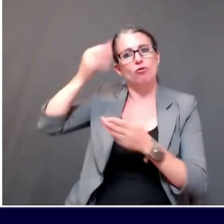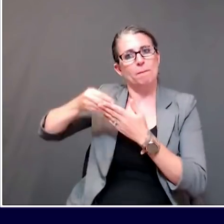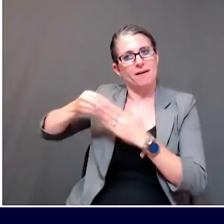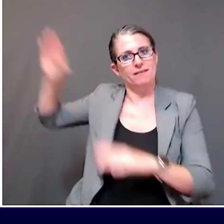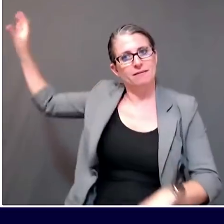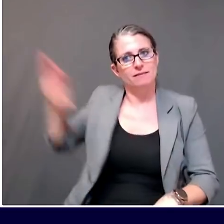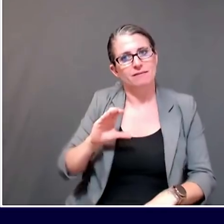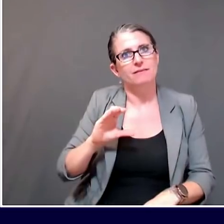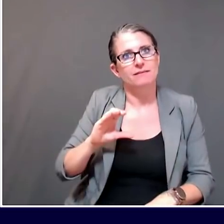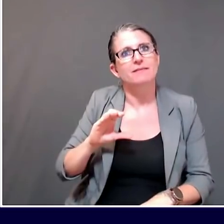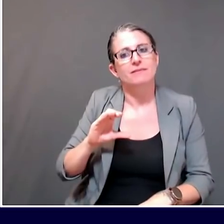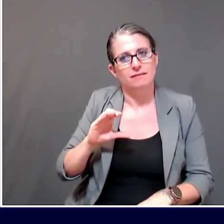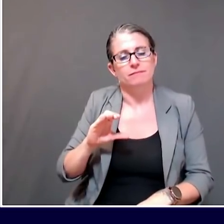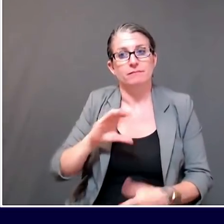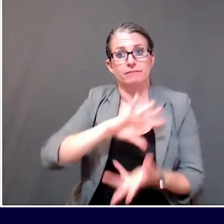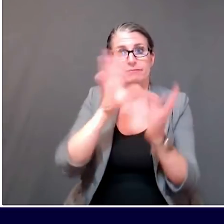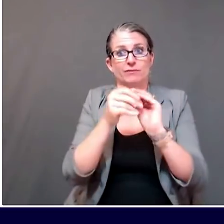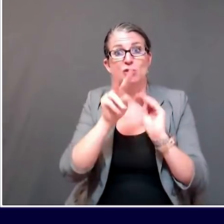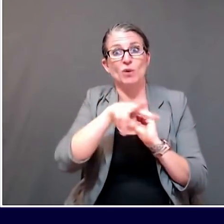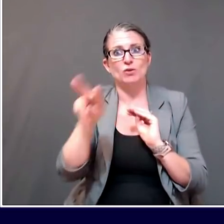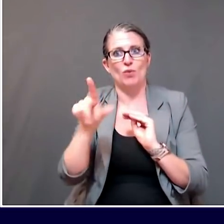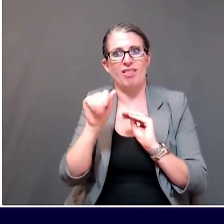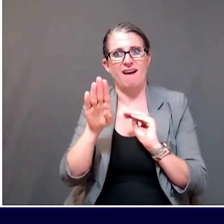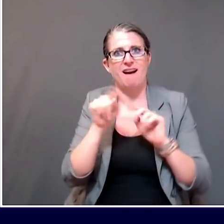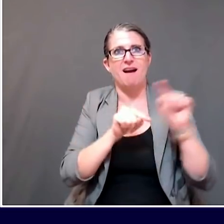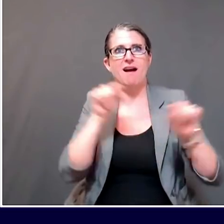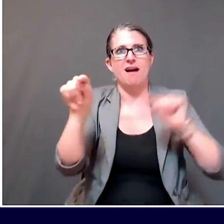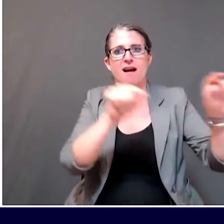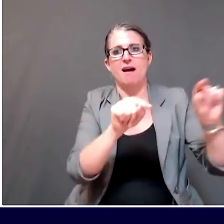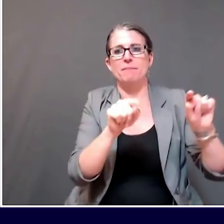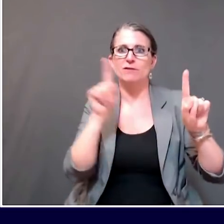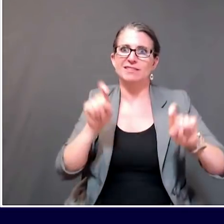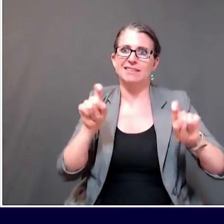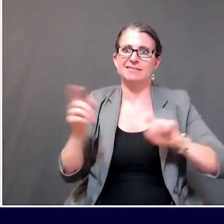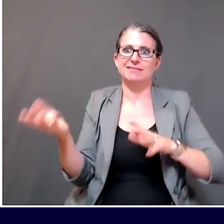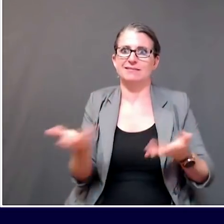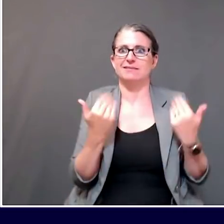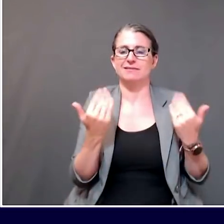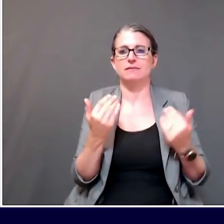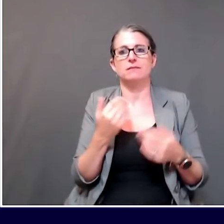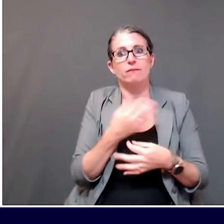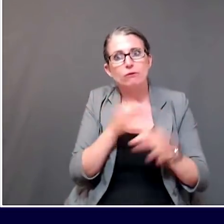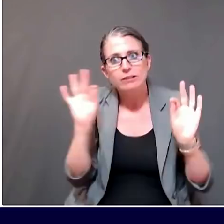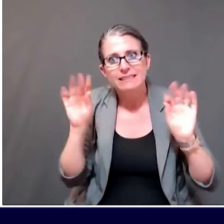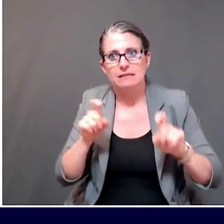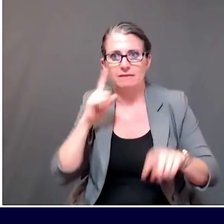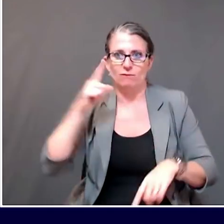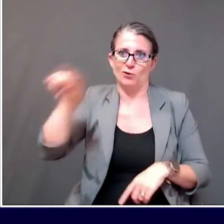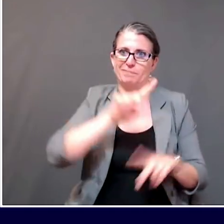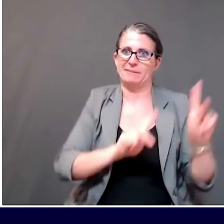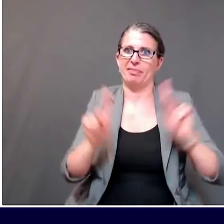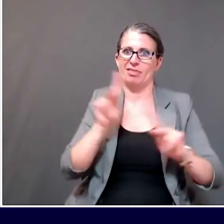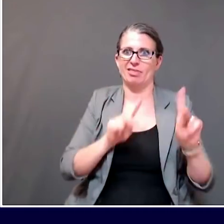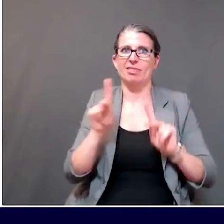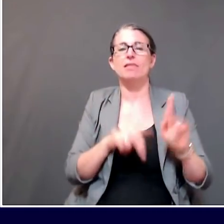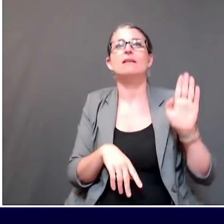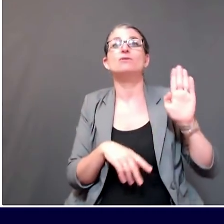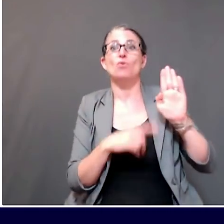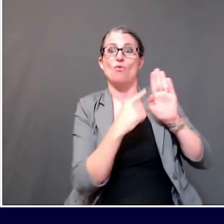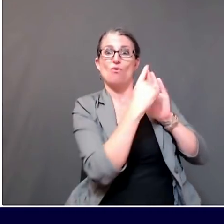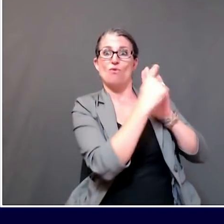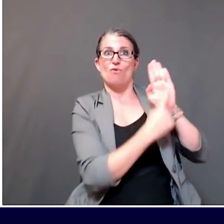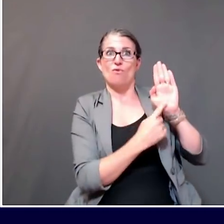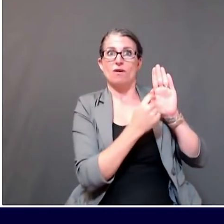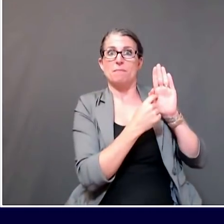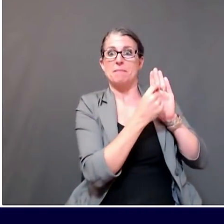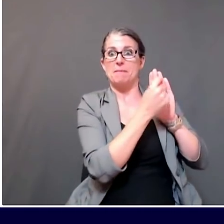Third, these samples are collected in Maine and stay in Maine. We've been hearing about shortages and slowdowns in the national labs given